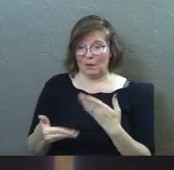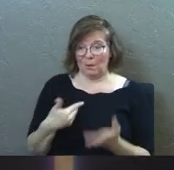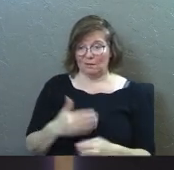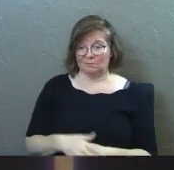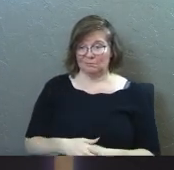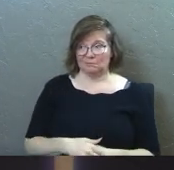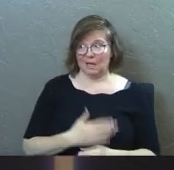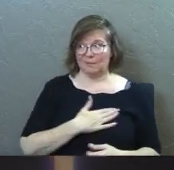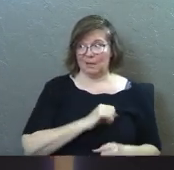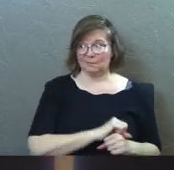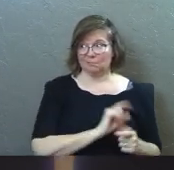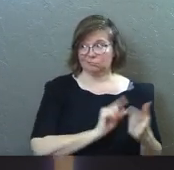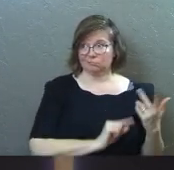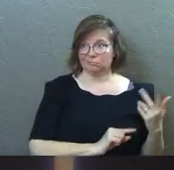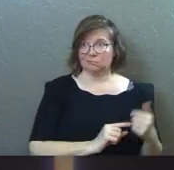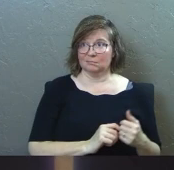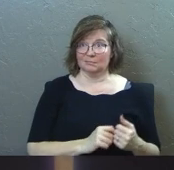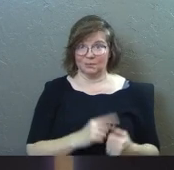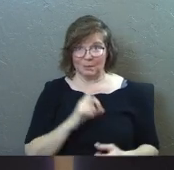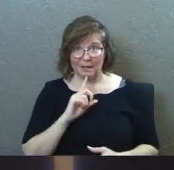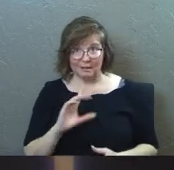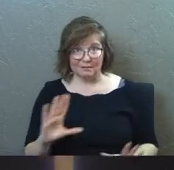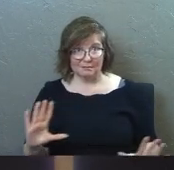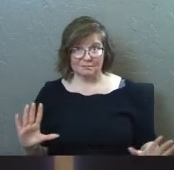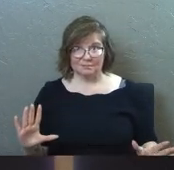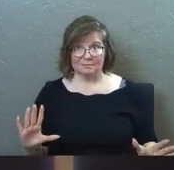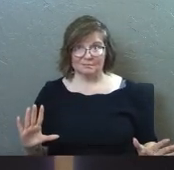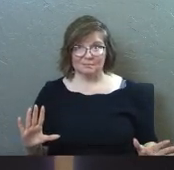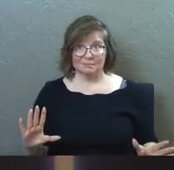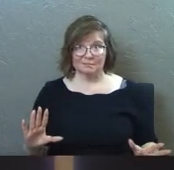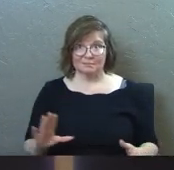anyway. Too real?